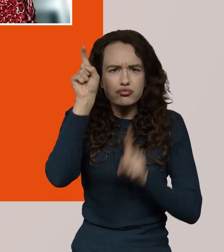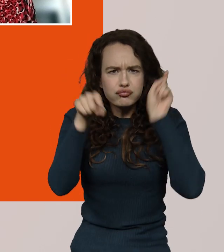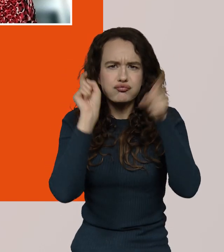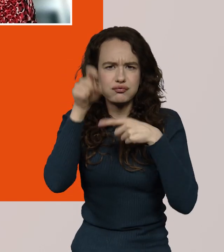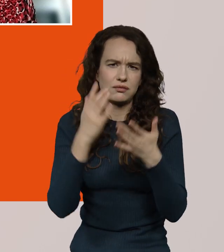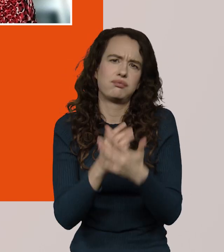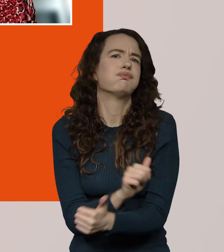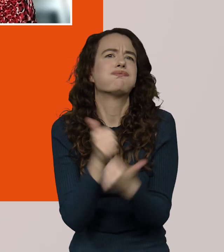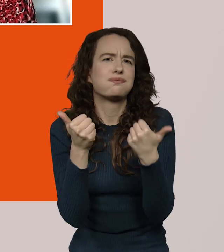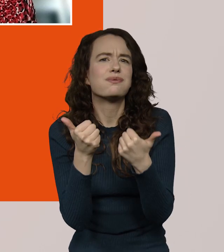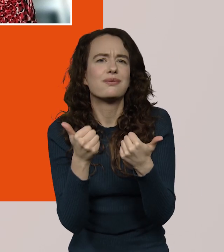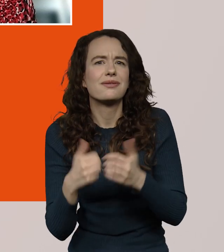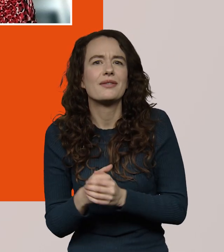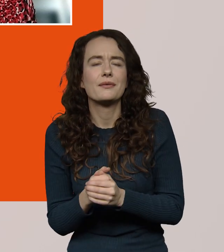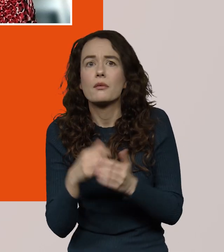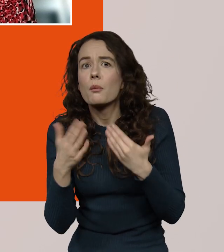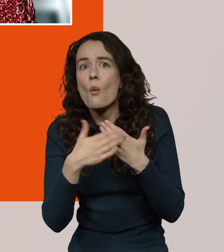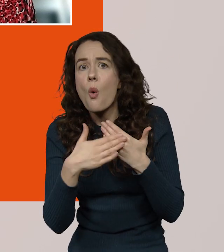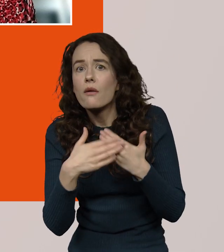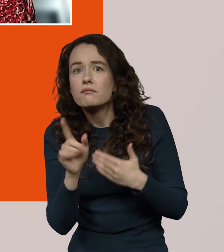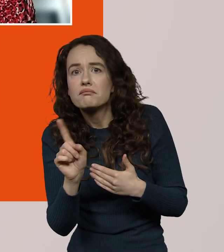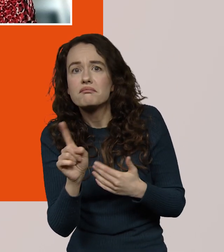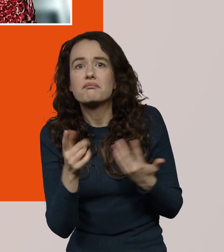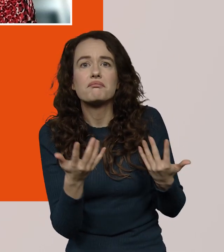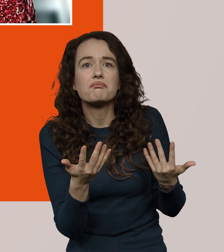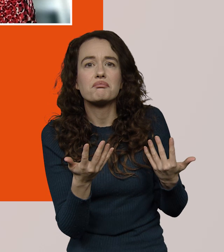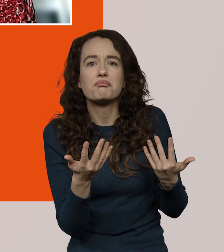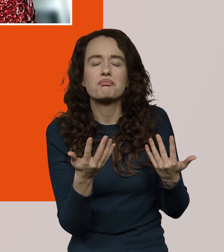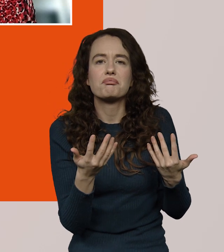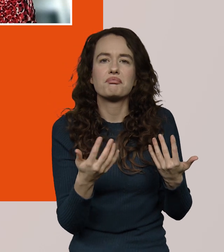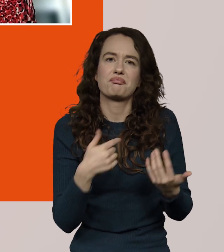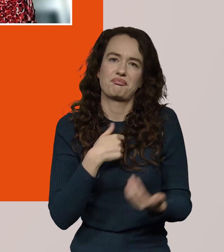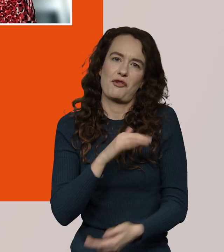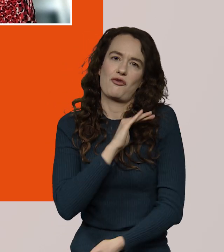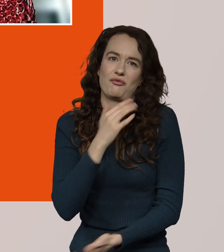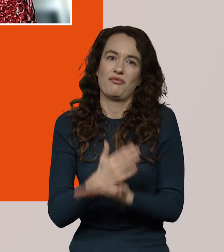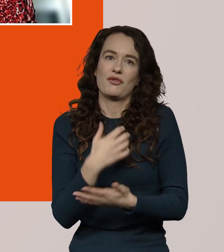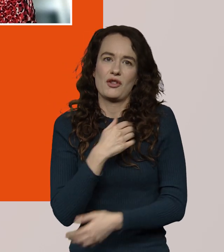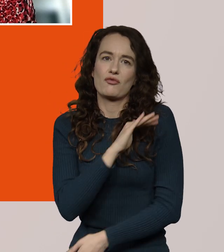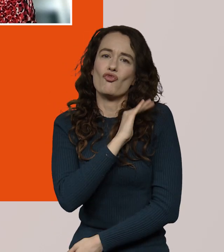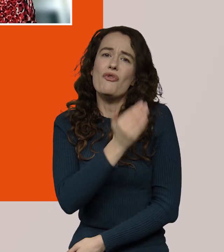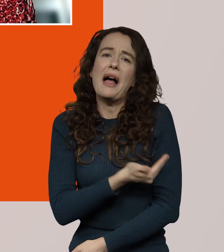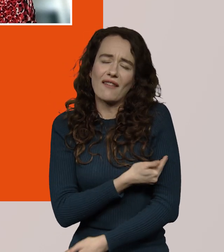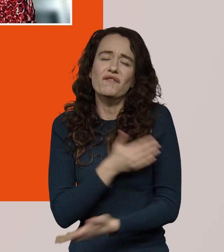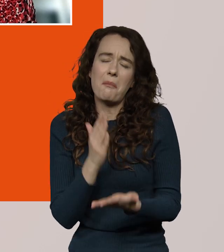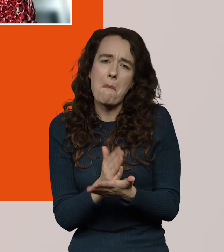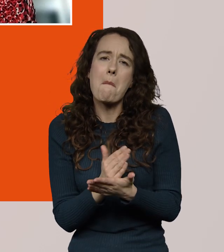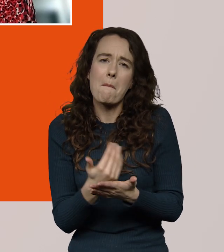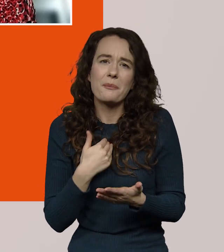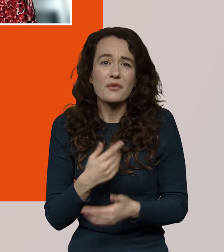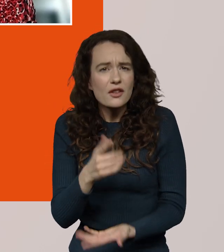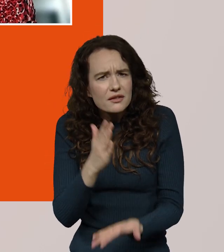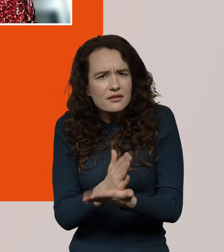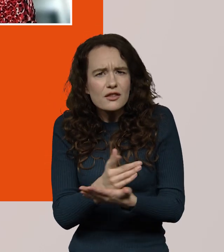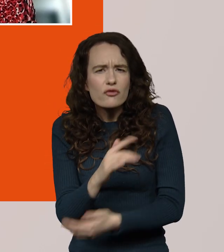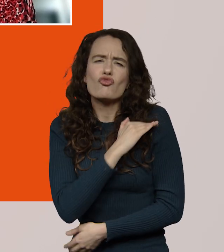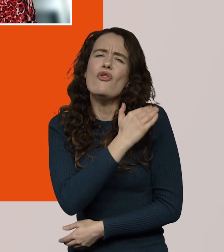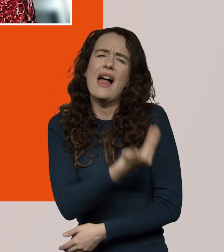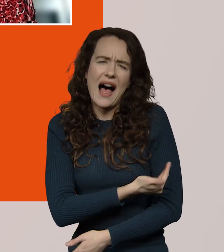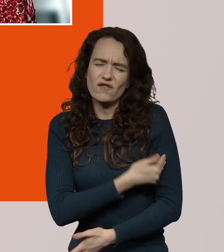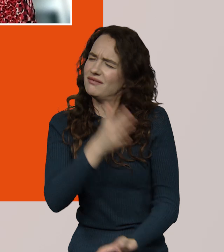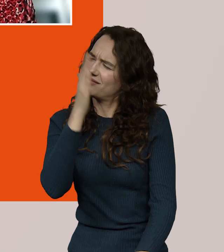really can do anything you like. We've got a new age category this year, so it's open from 10 to 18 years